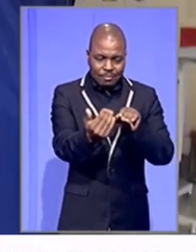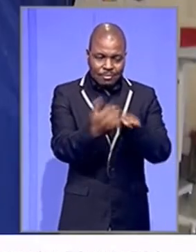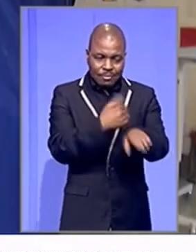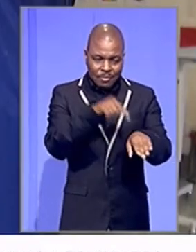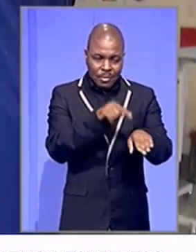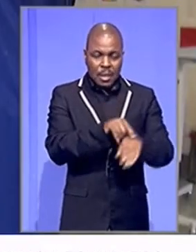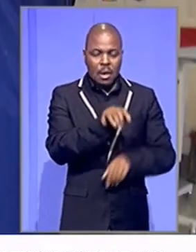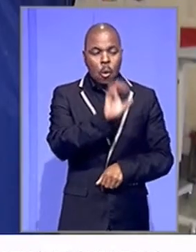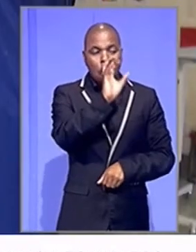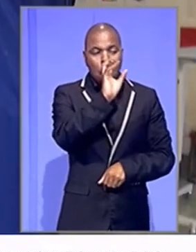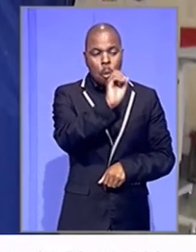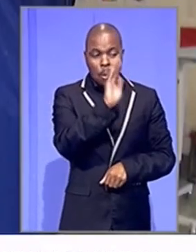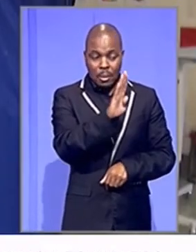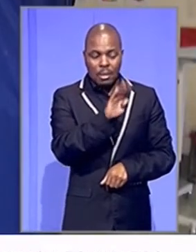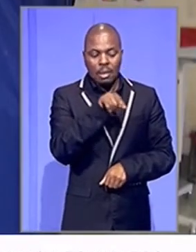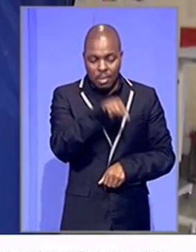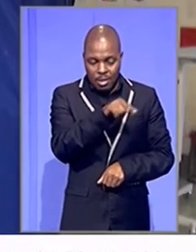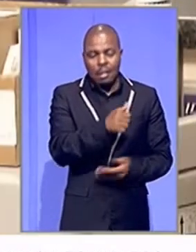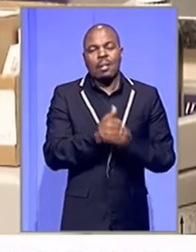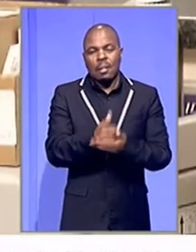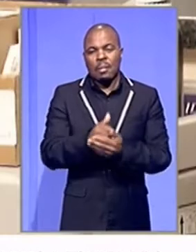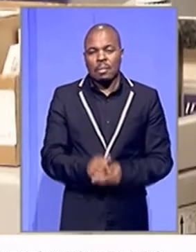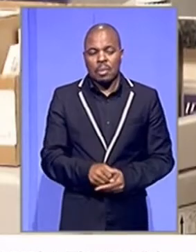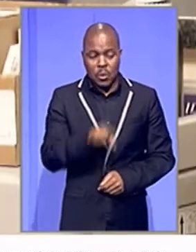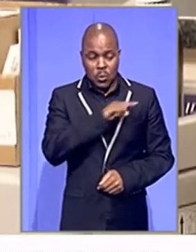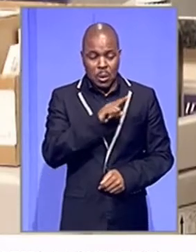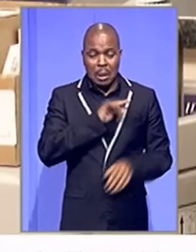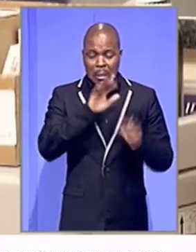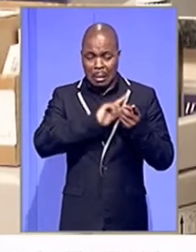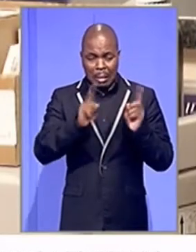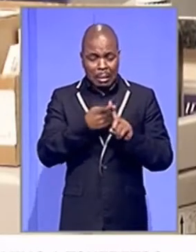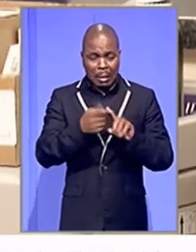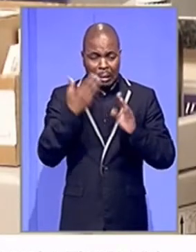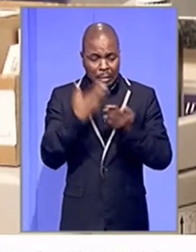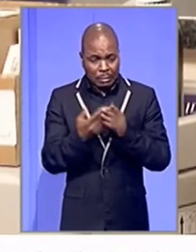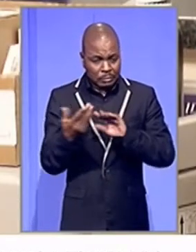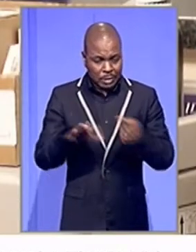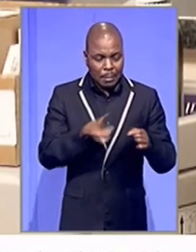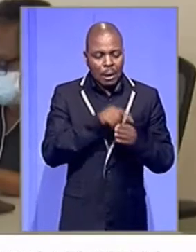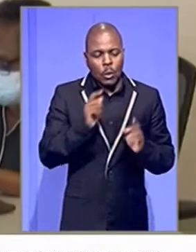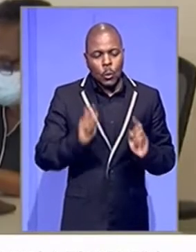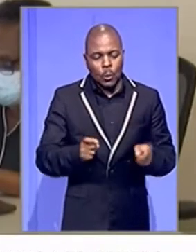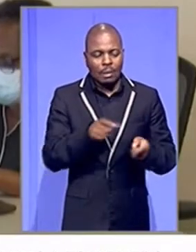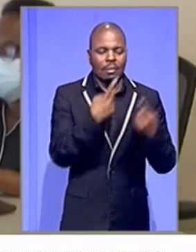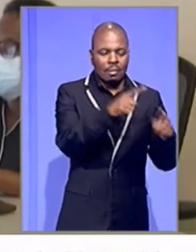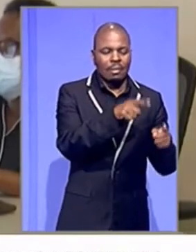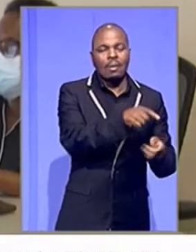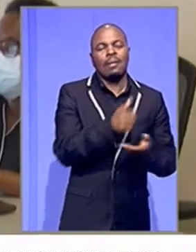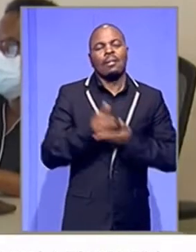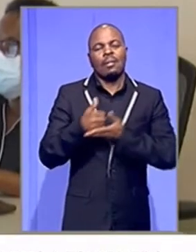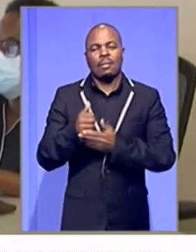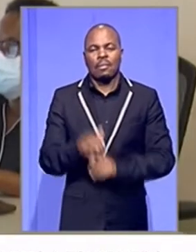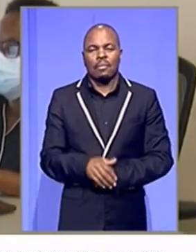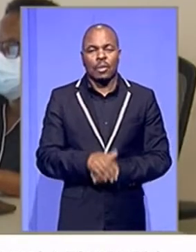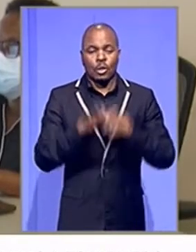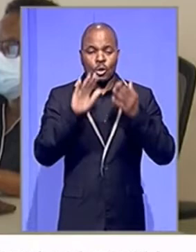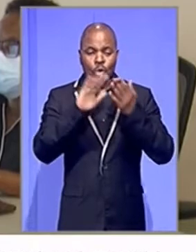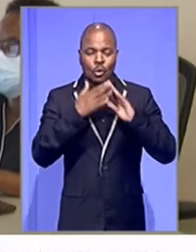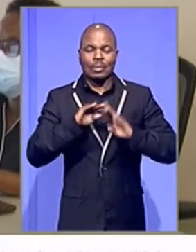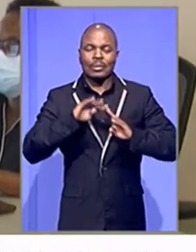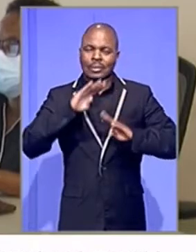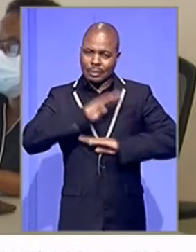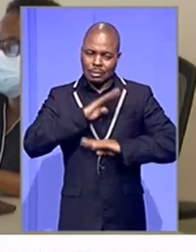Bloemfontein. Sena se ba thusitse ho thibela mafu a neng a ntse a ka kgona ho qojwa. Baahi ba re ba kgotsofetse ka ditshebeletso